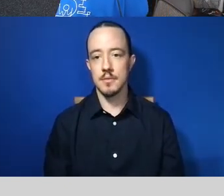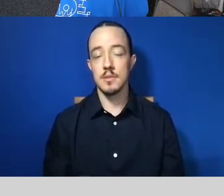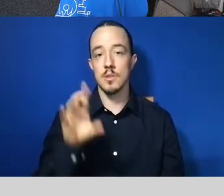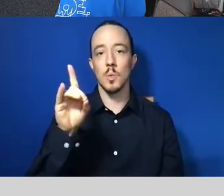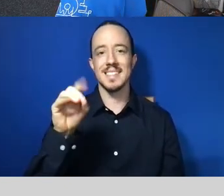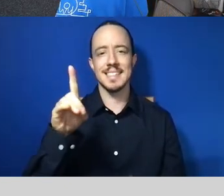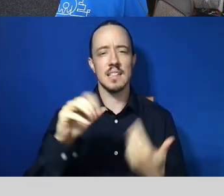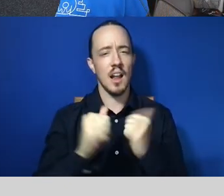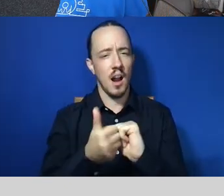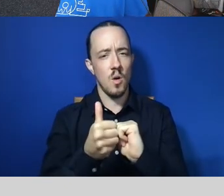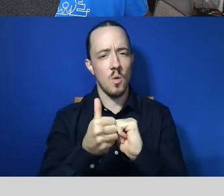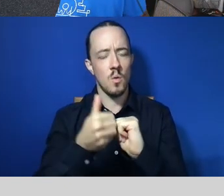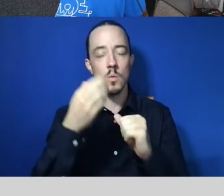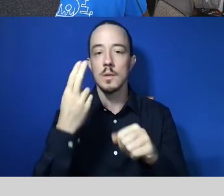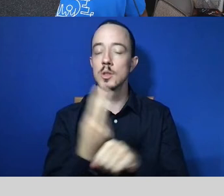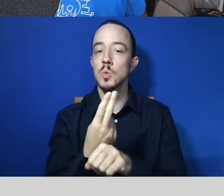that